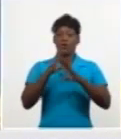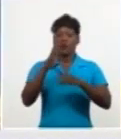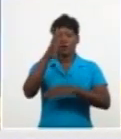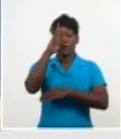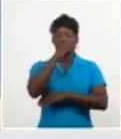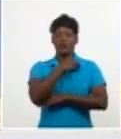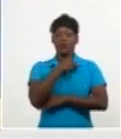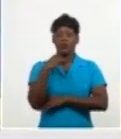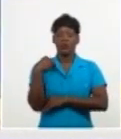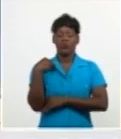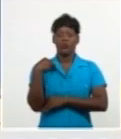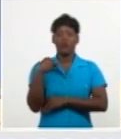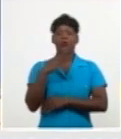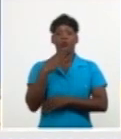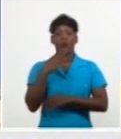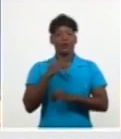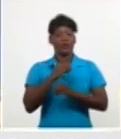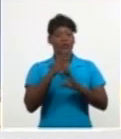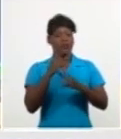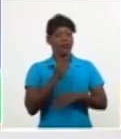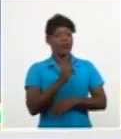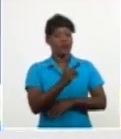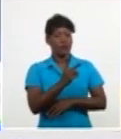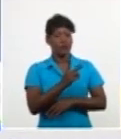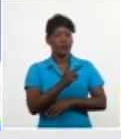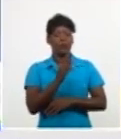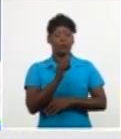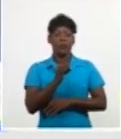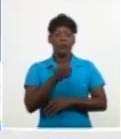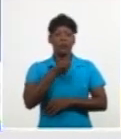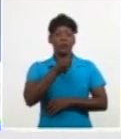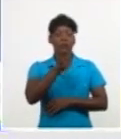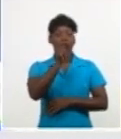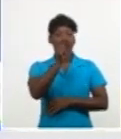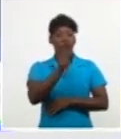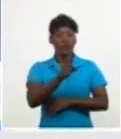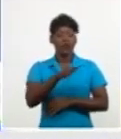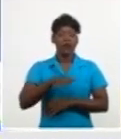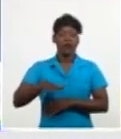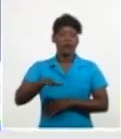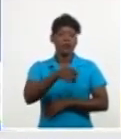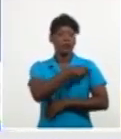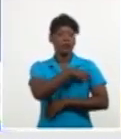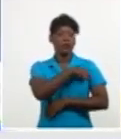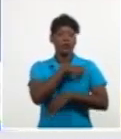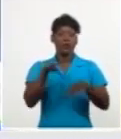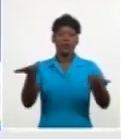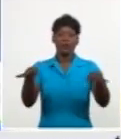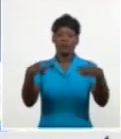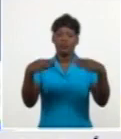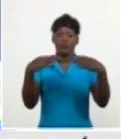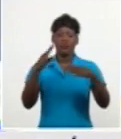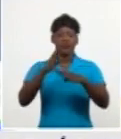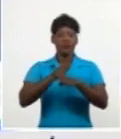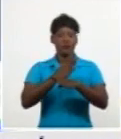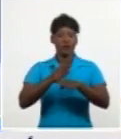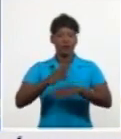Good morning to you and to Gisela, who is in the studio, and to all our audience in different